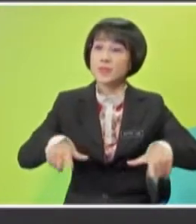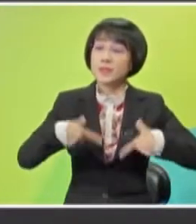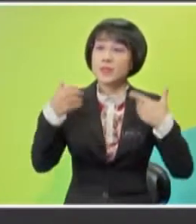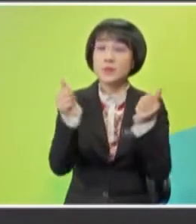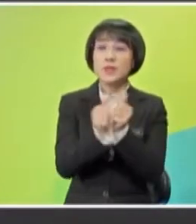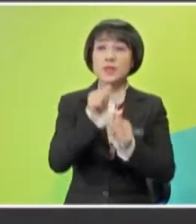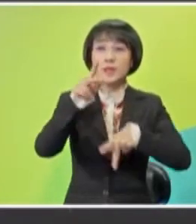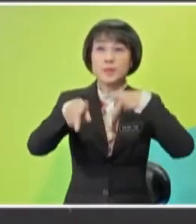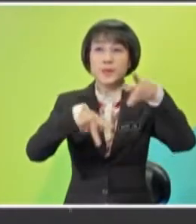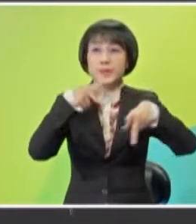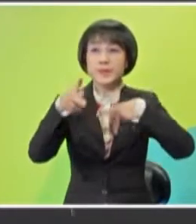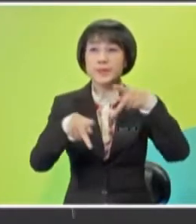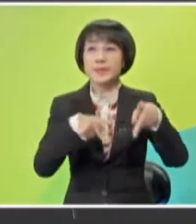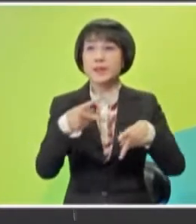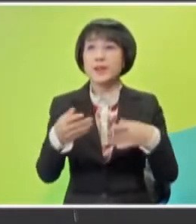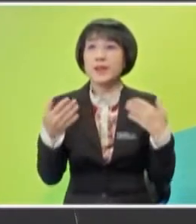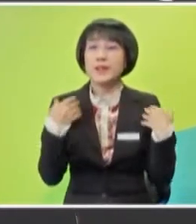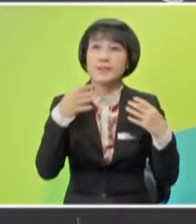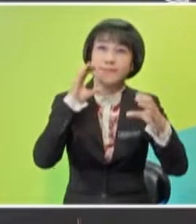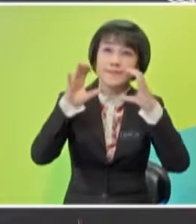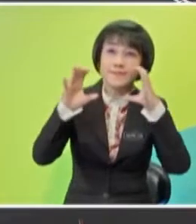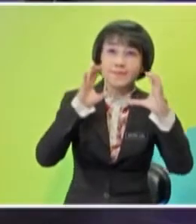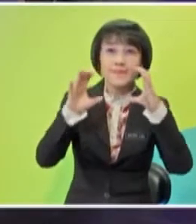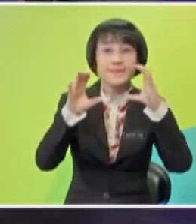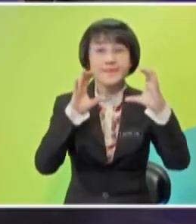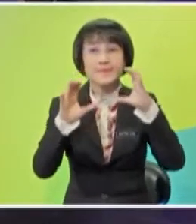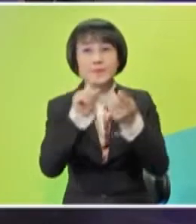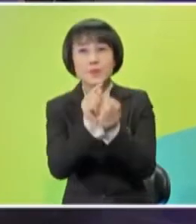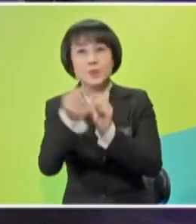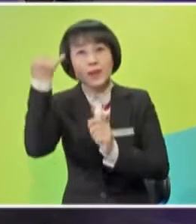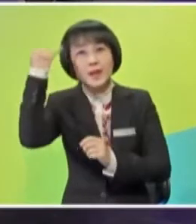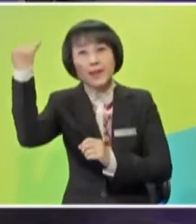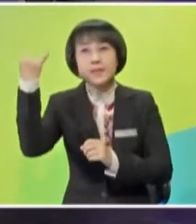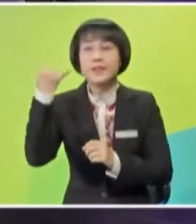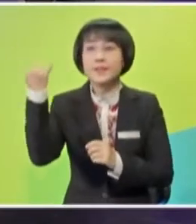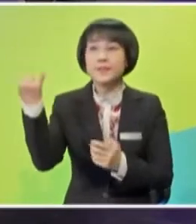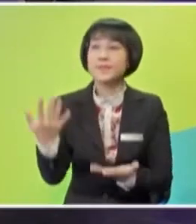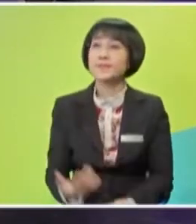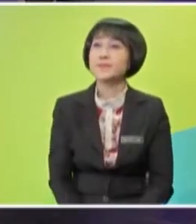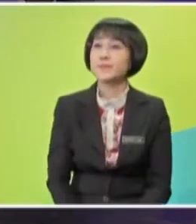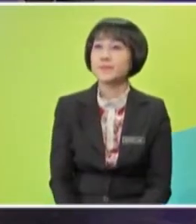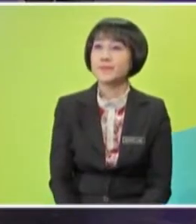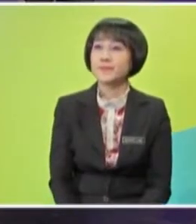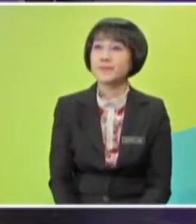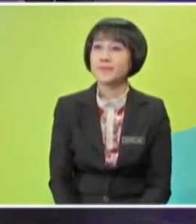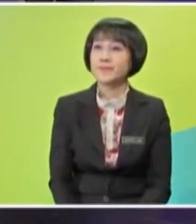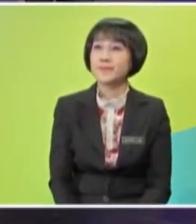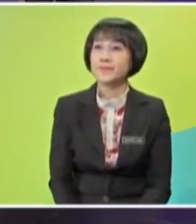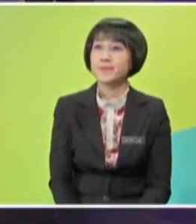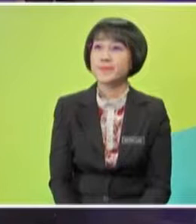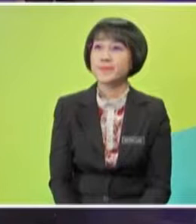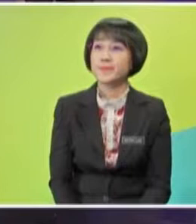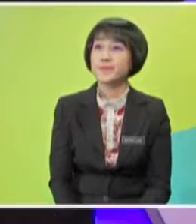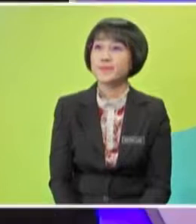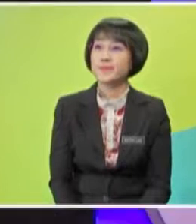people, so we are going to have like social interaction with people as well. Yeah. So, okay, now let's go on to the